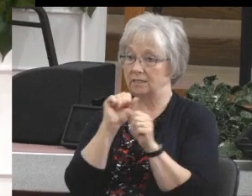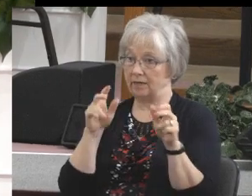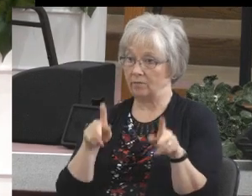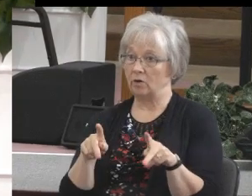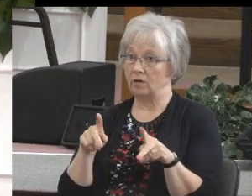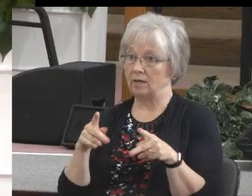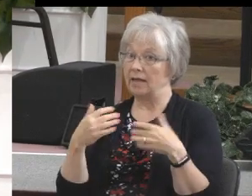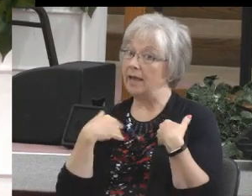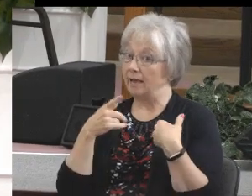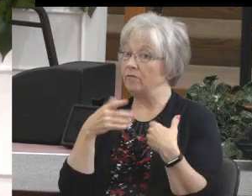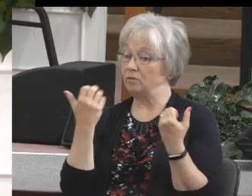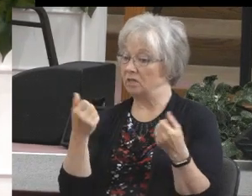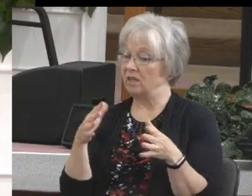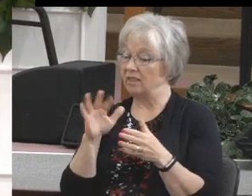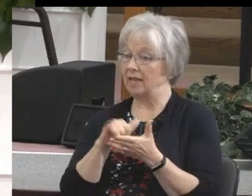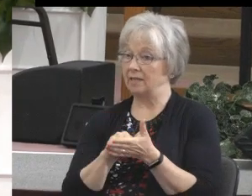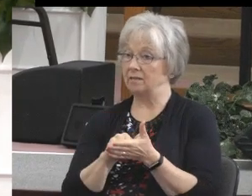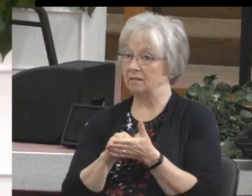I'd encourage you